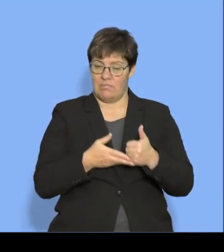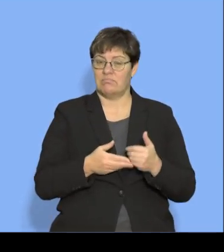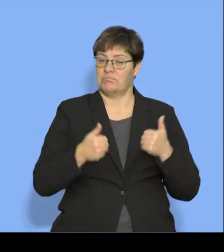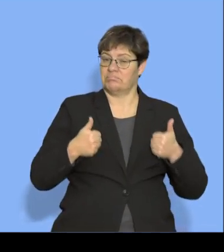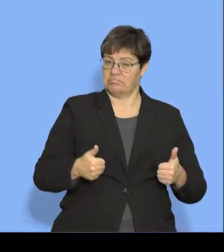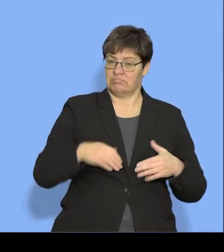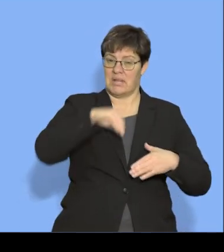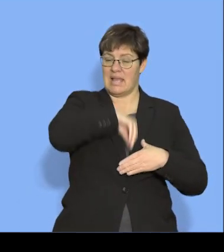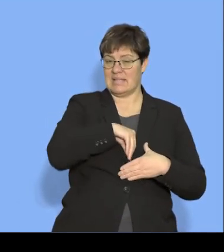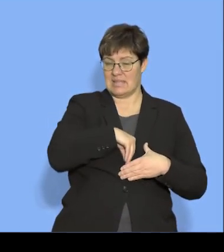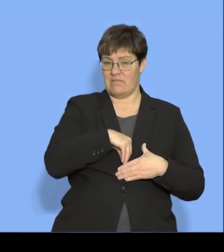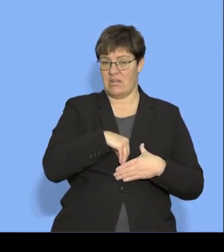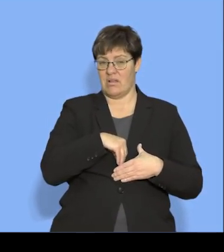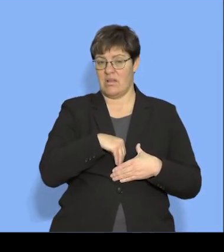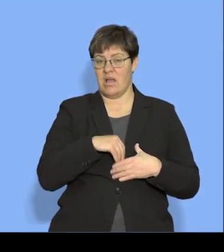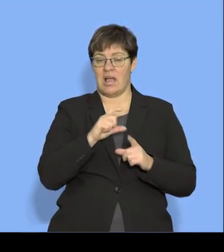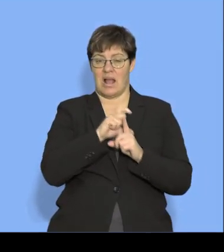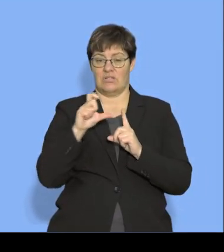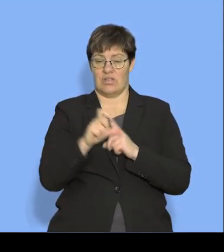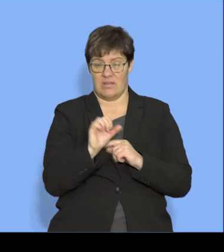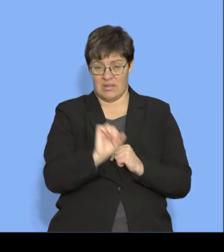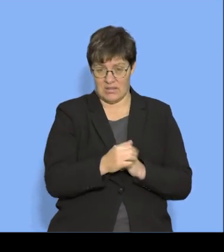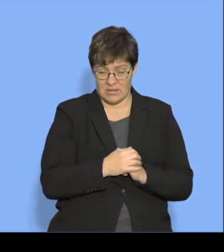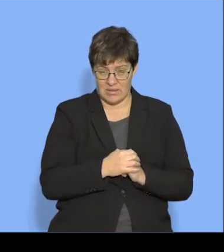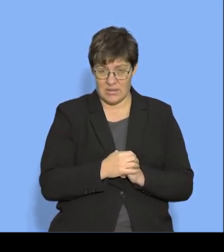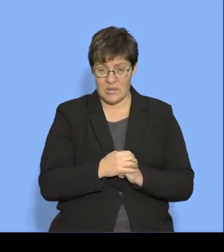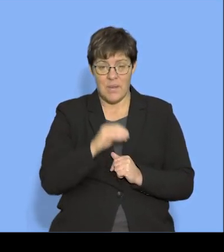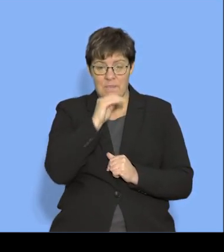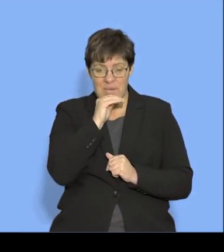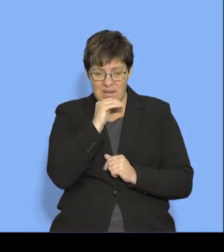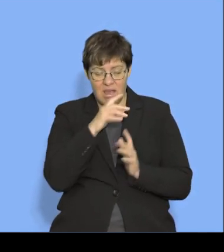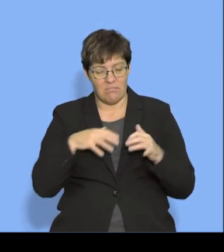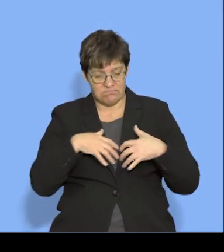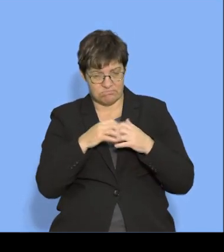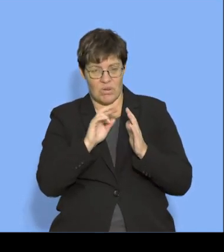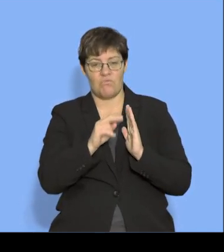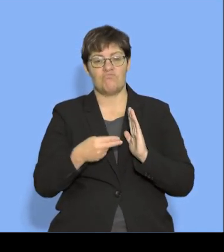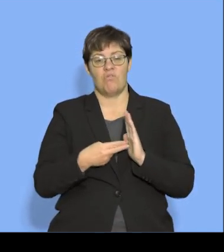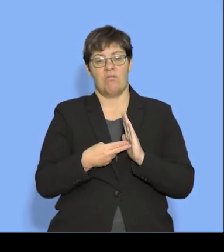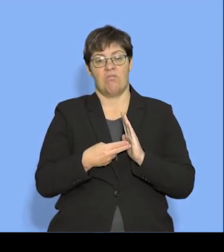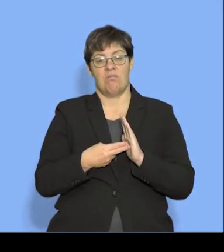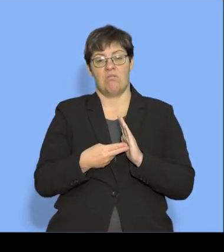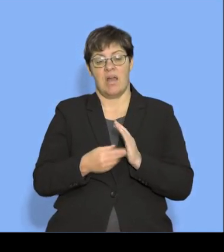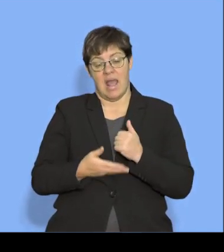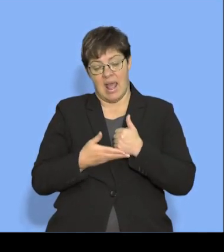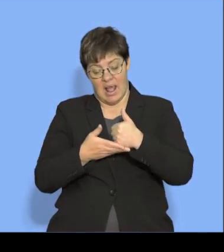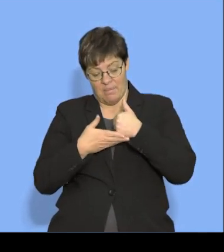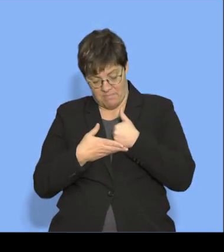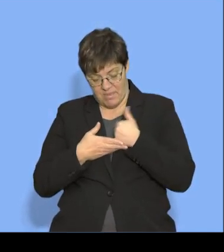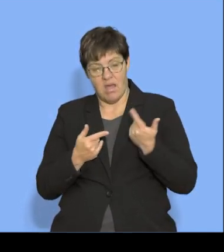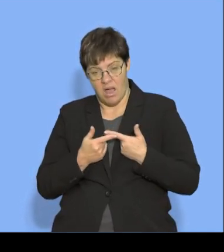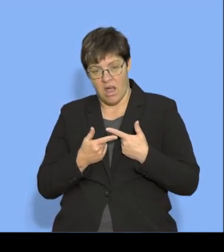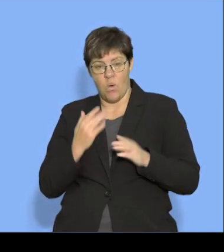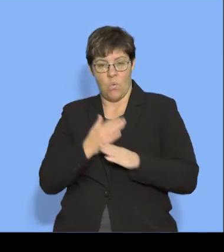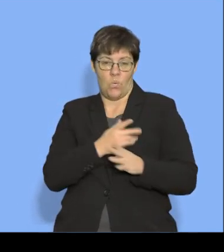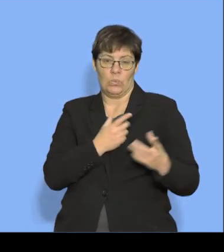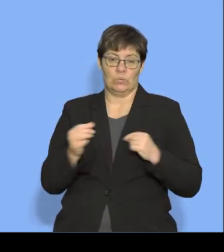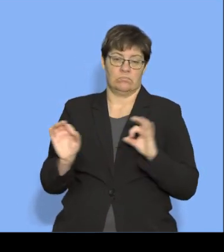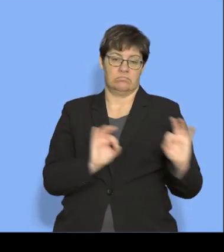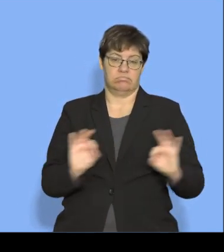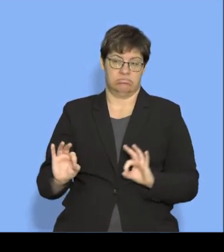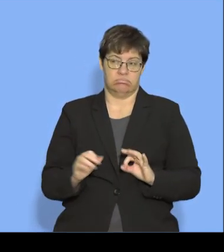to establish a good intestinal bacteria culture, which plays an important role in assisting our digestive system carry